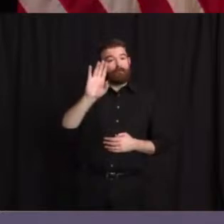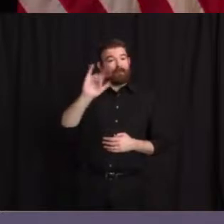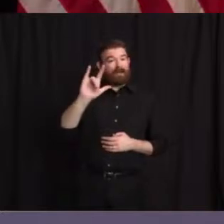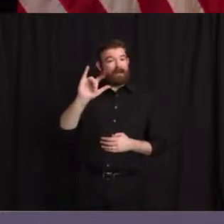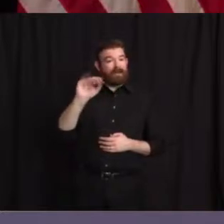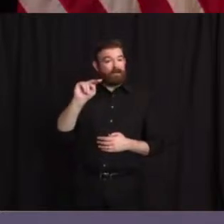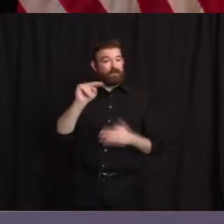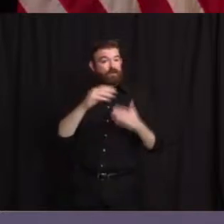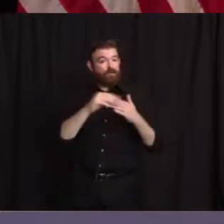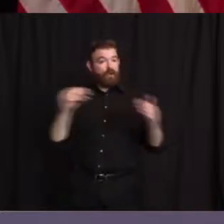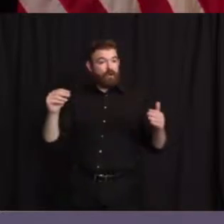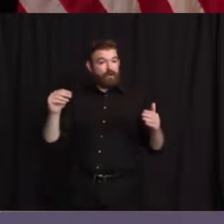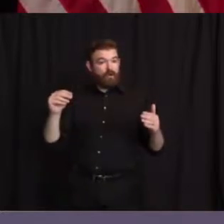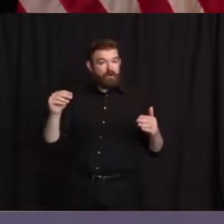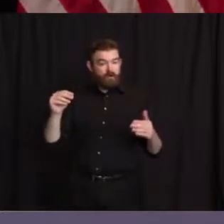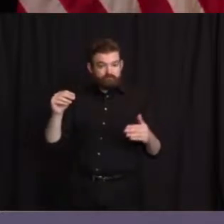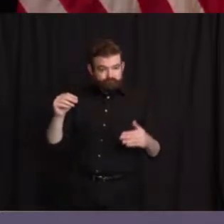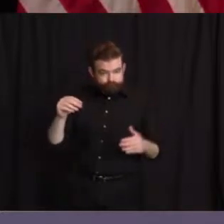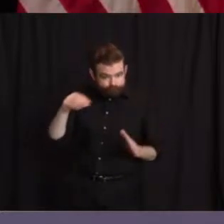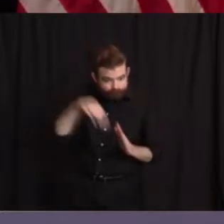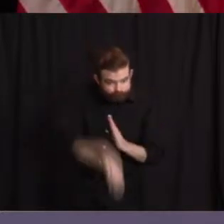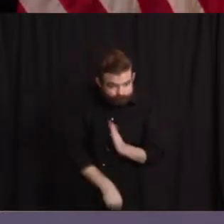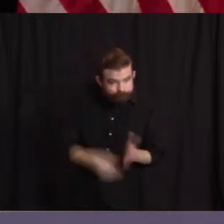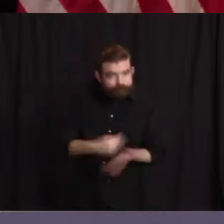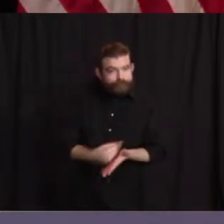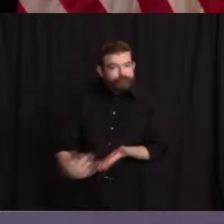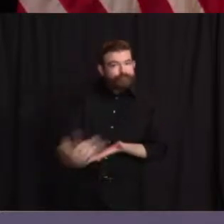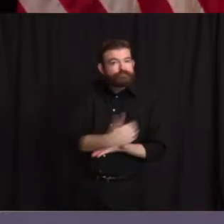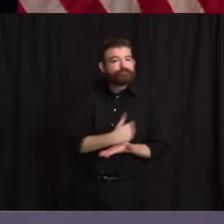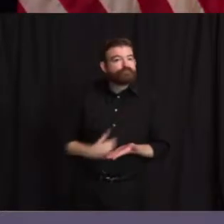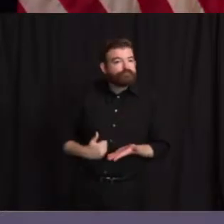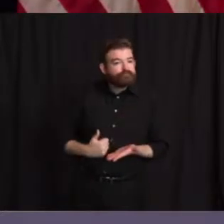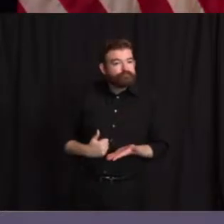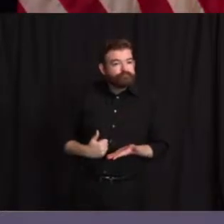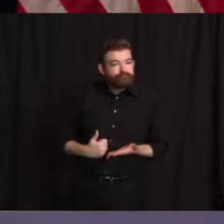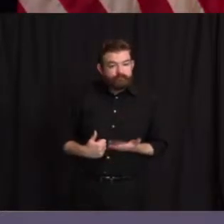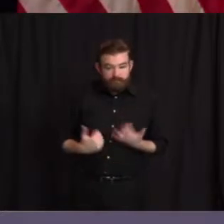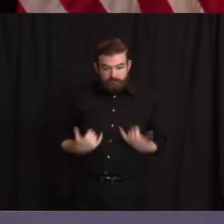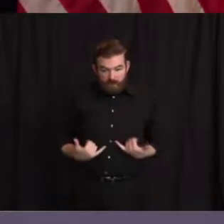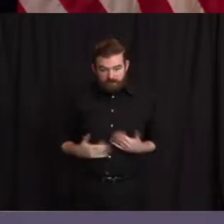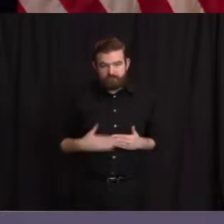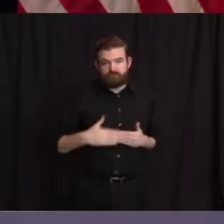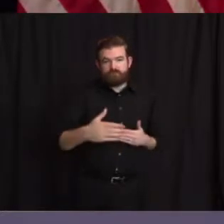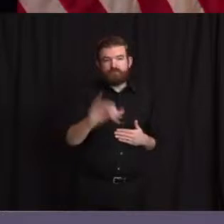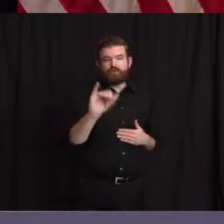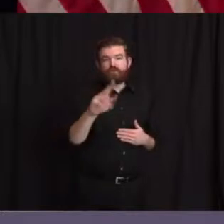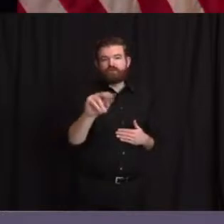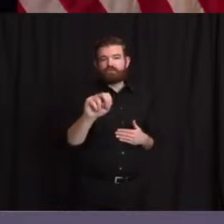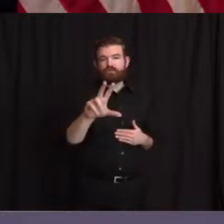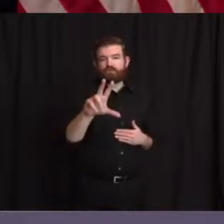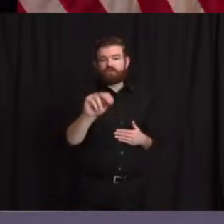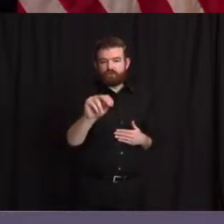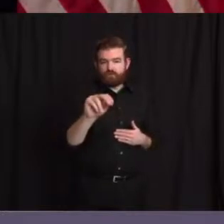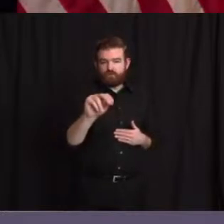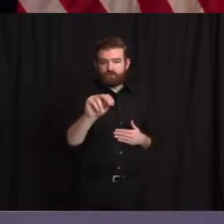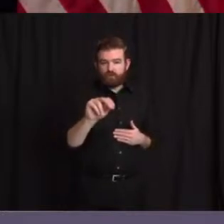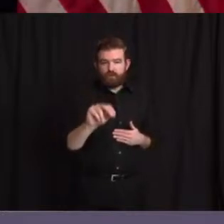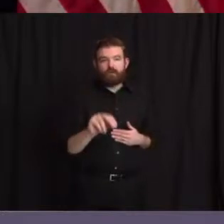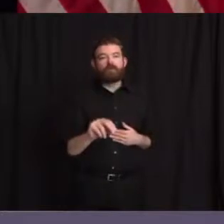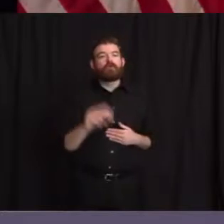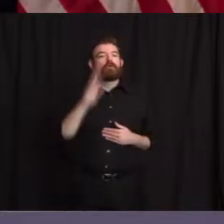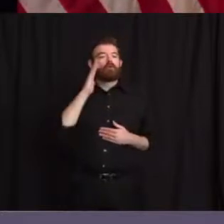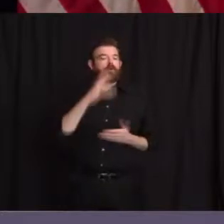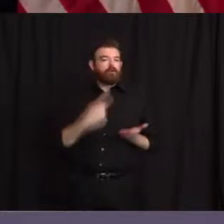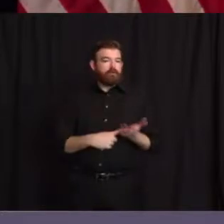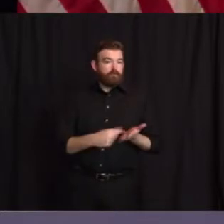between now and June 30th. By the way, none of this is about expenses, right? We're still talking about revenues. Expenses battling COVID are going up by the